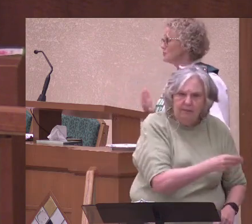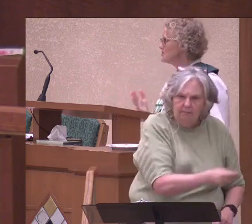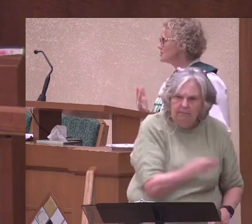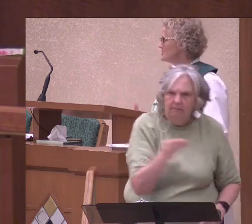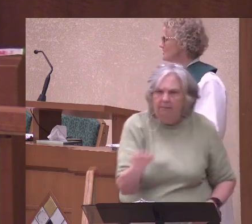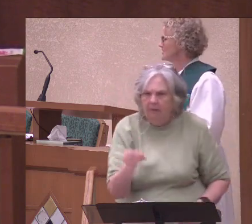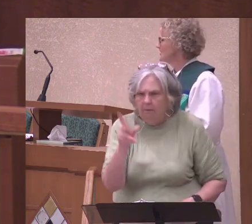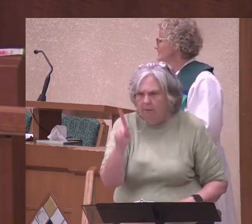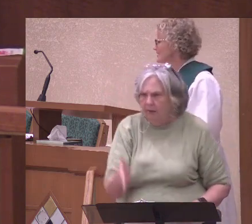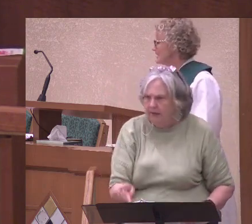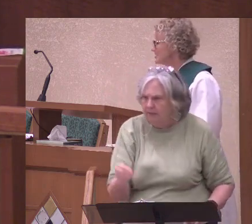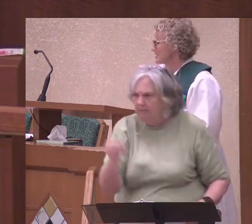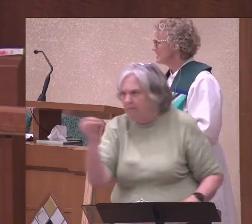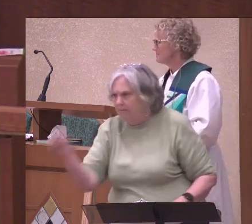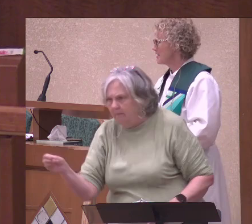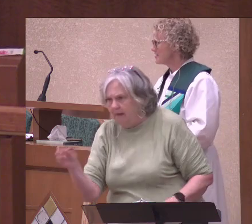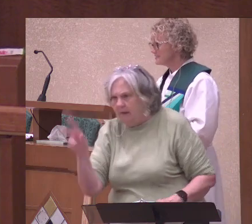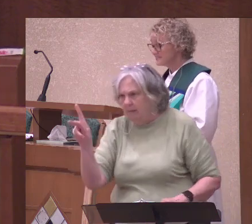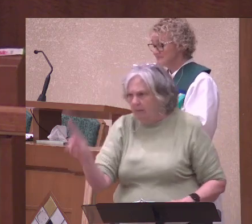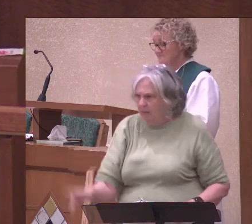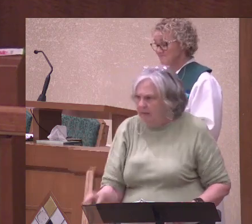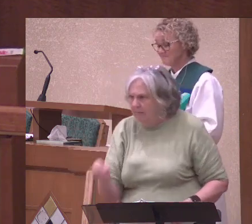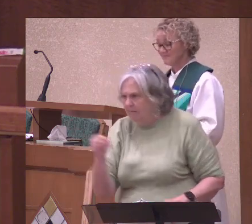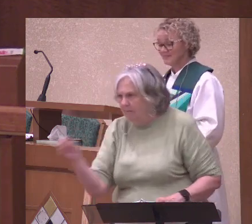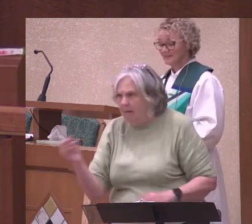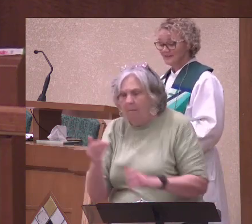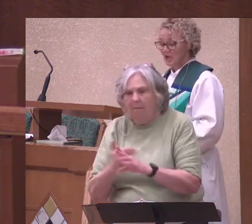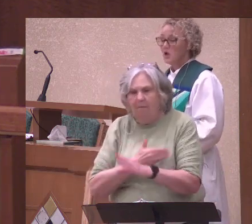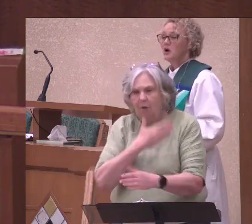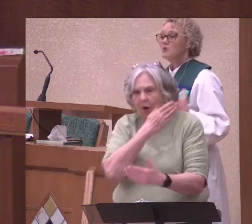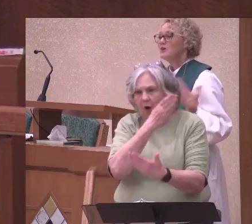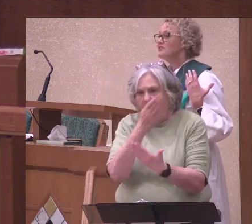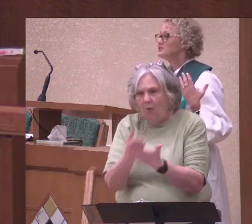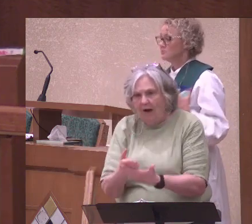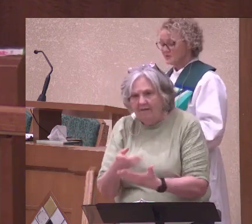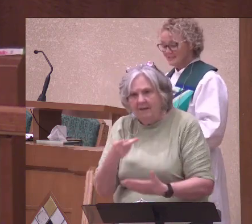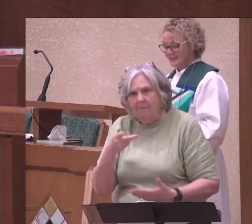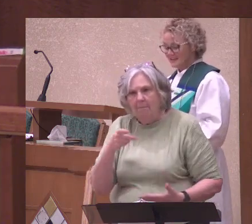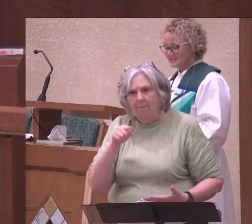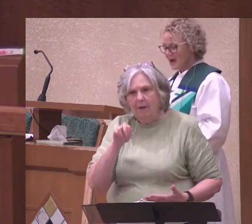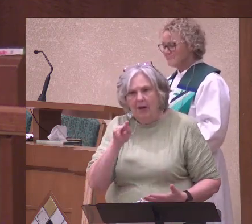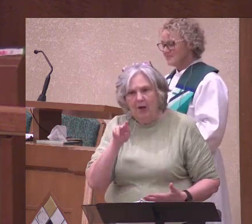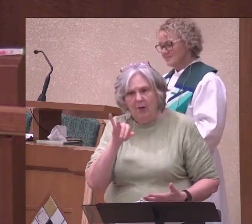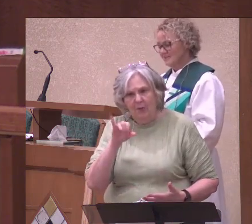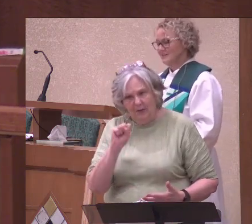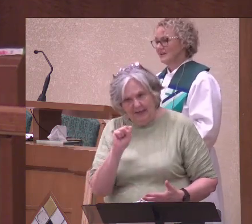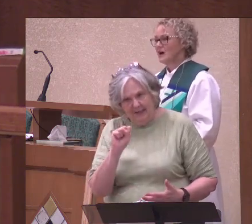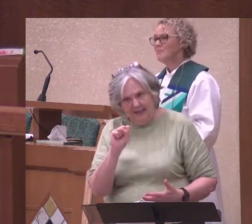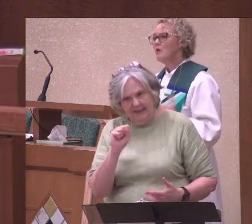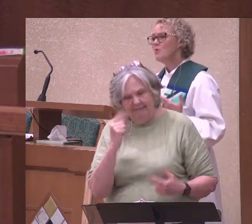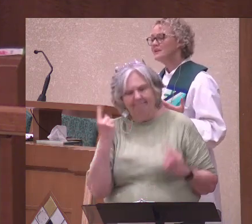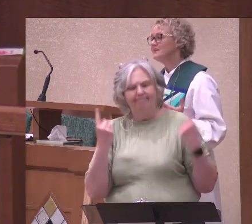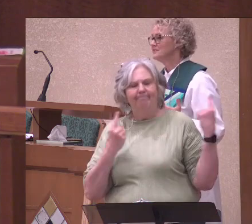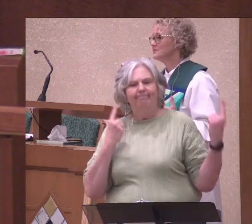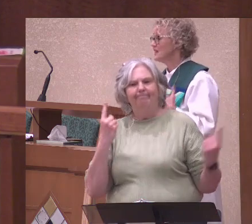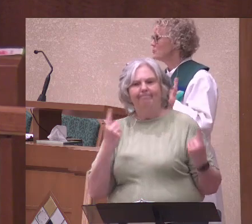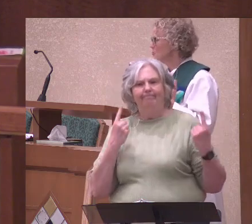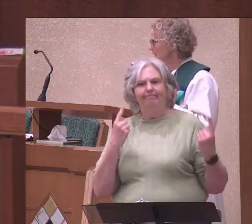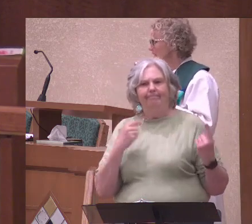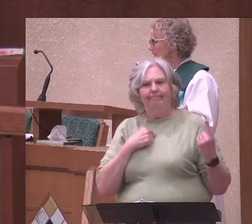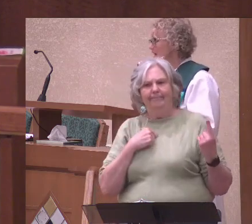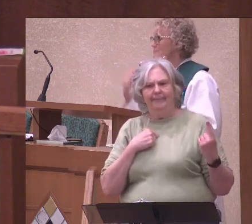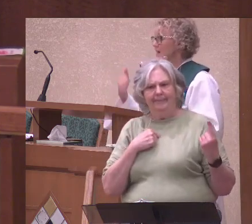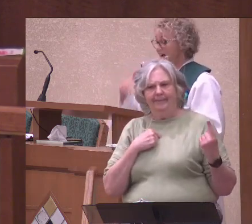before it reaches its destination in Paris? Well, these relays got me thinking about what it is